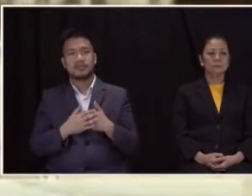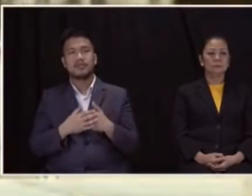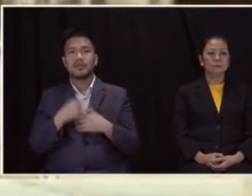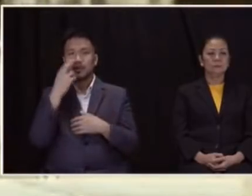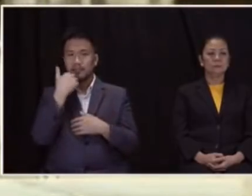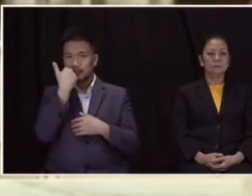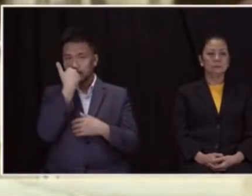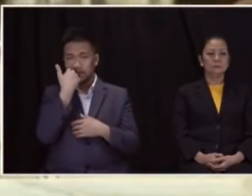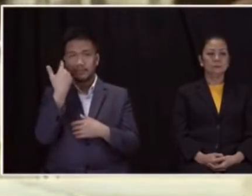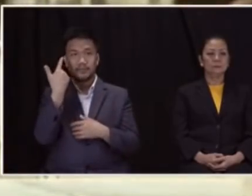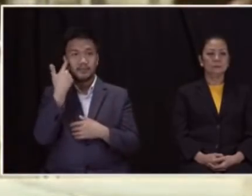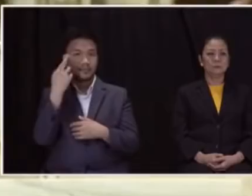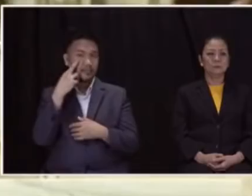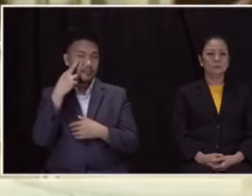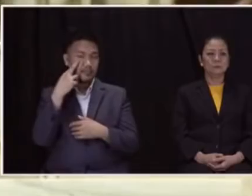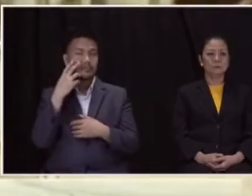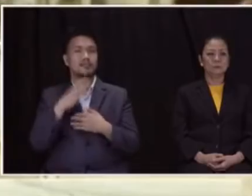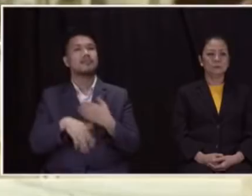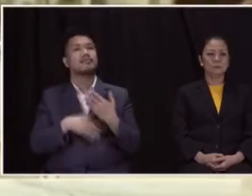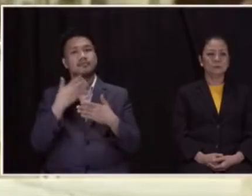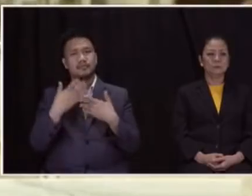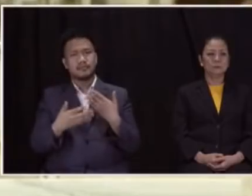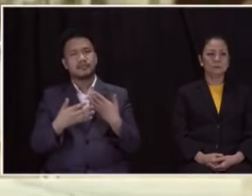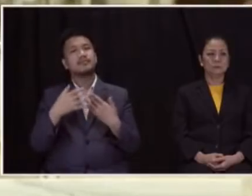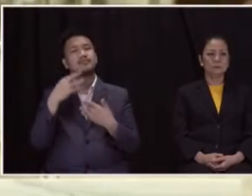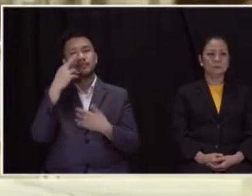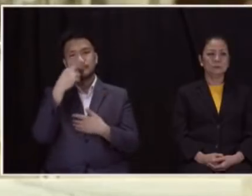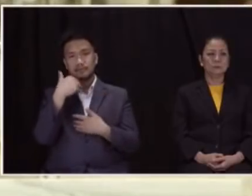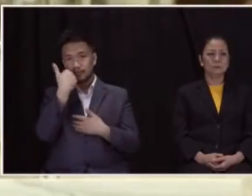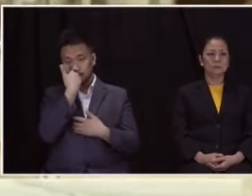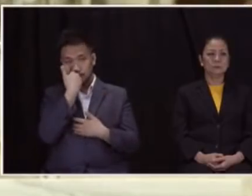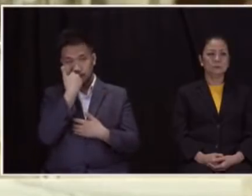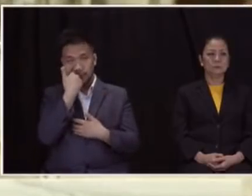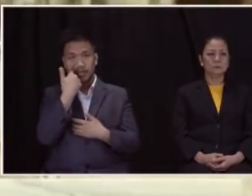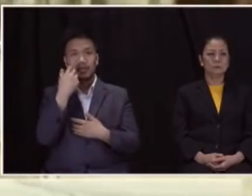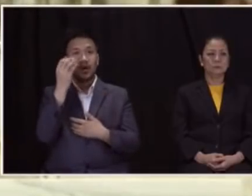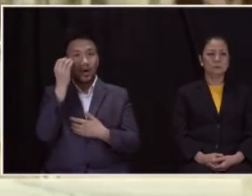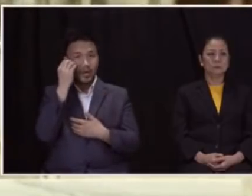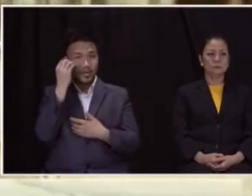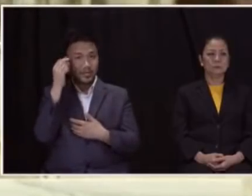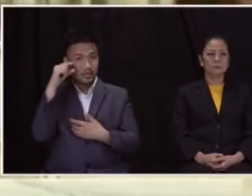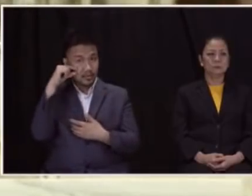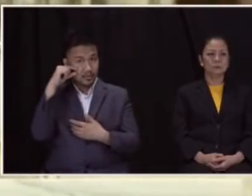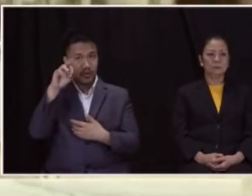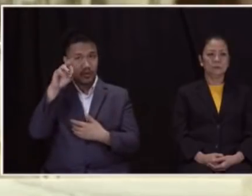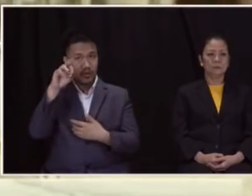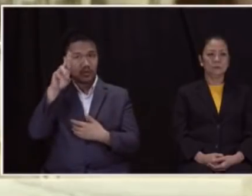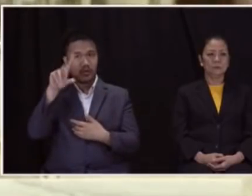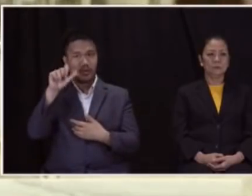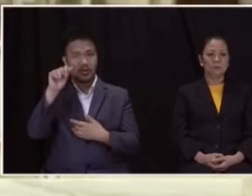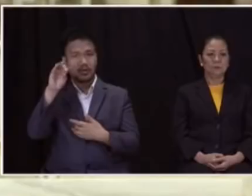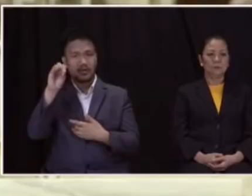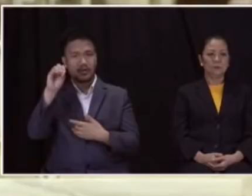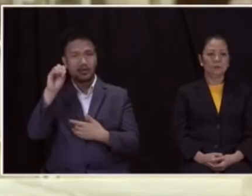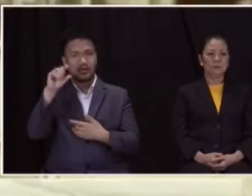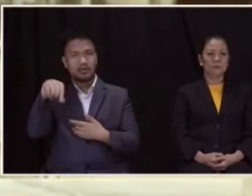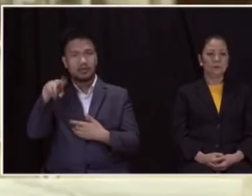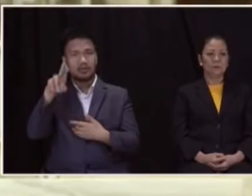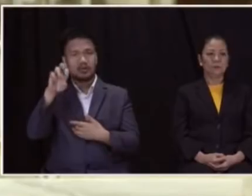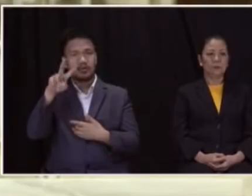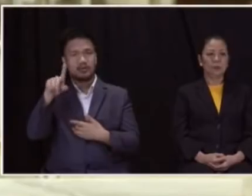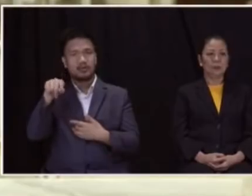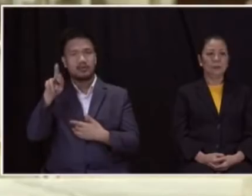Cardinal Rosales, Your Eminence, Cardinal Quevedo, dear bishops and